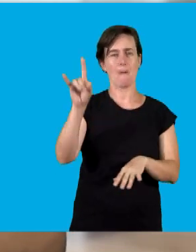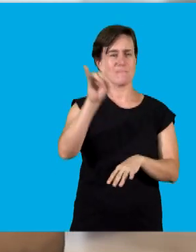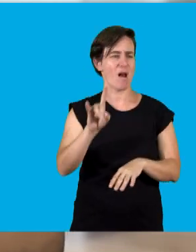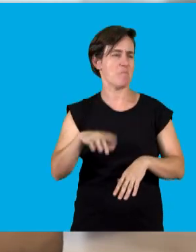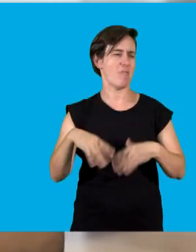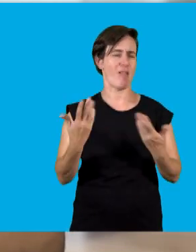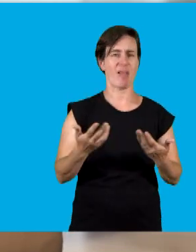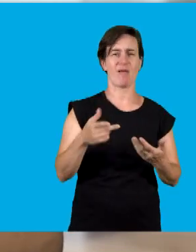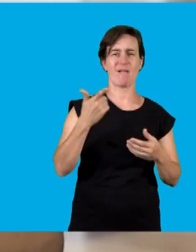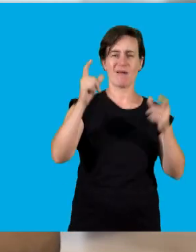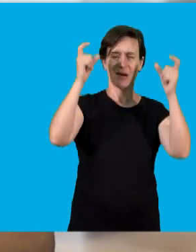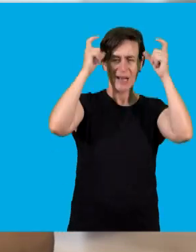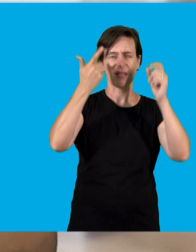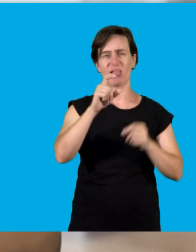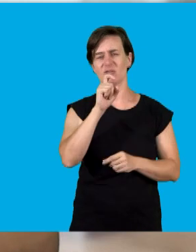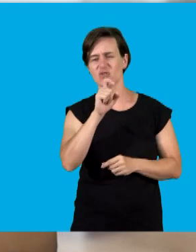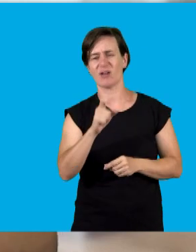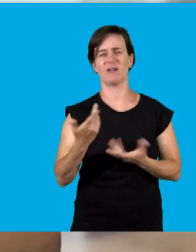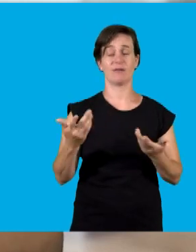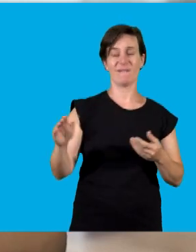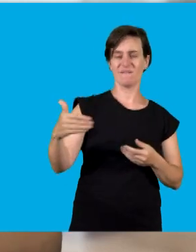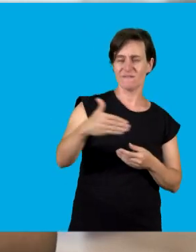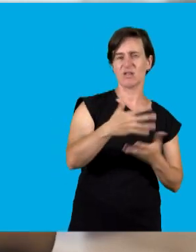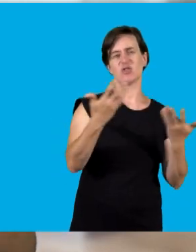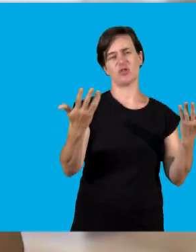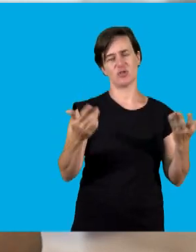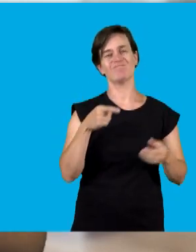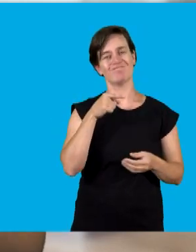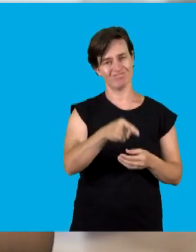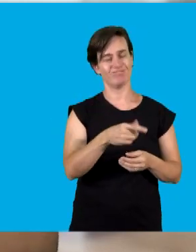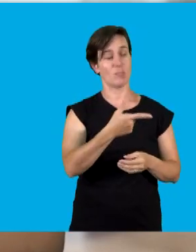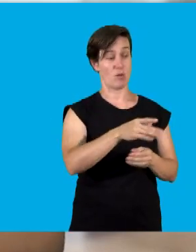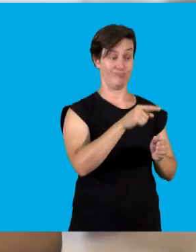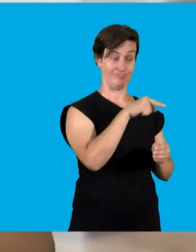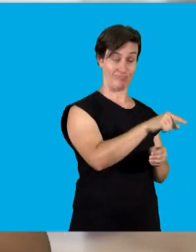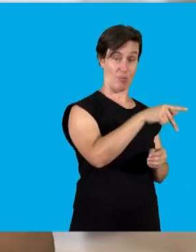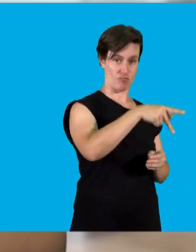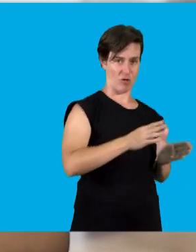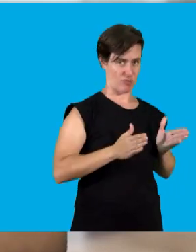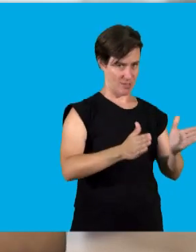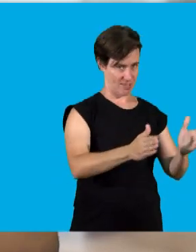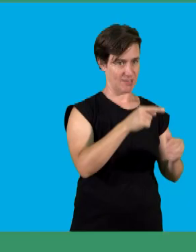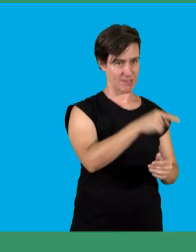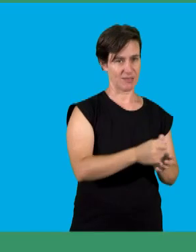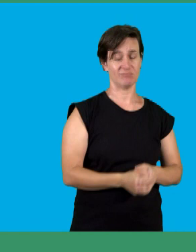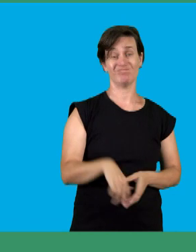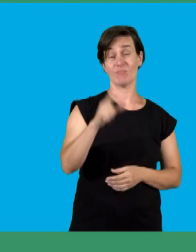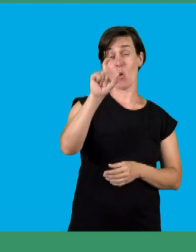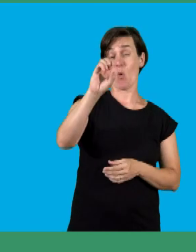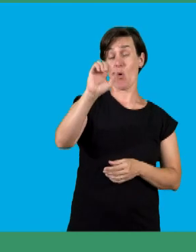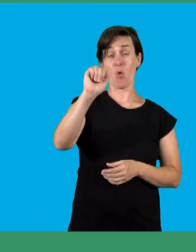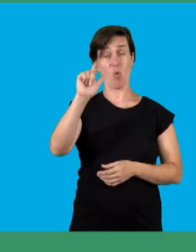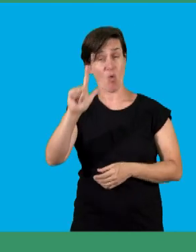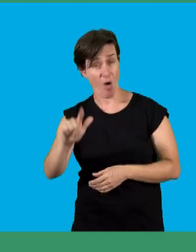your cattle, you have your chickens, you have your cows, we have our fishes, they fall under the primary sector. We have our